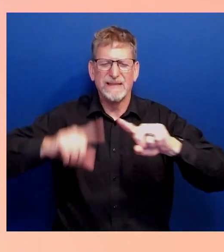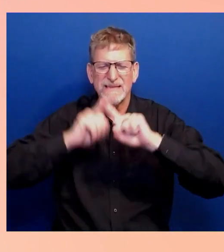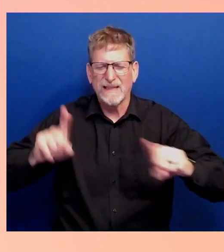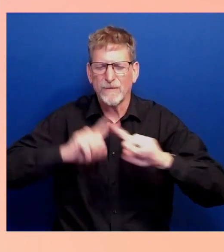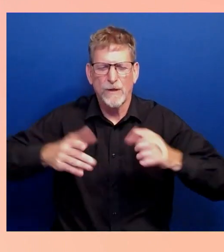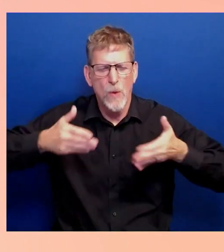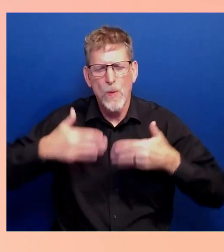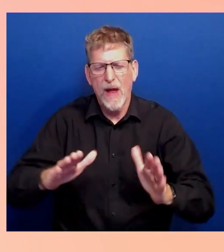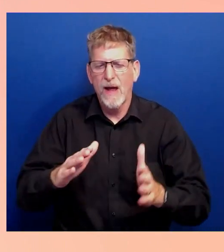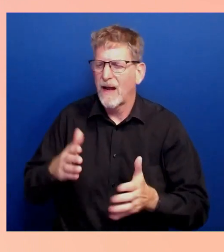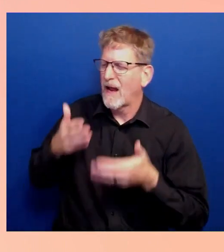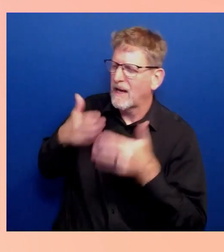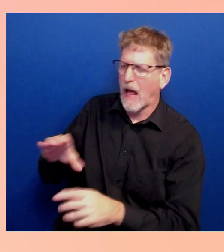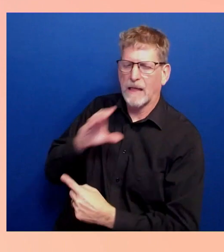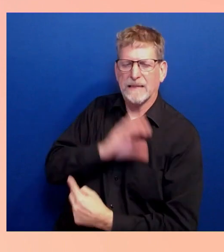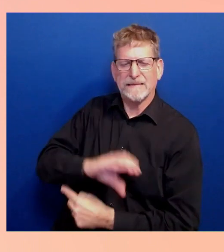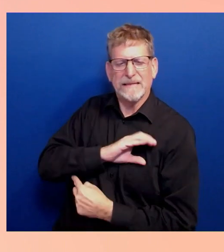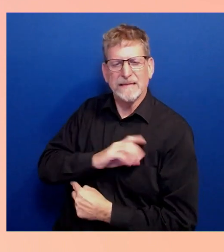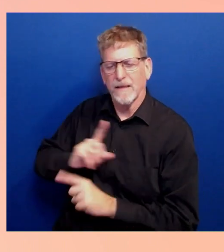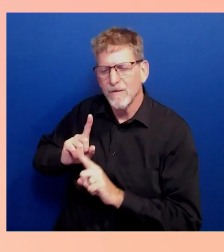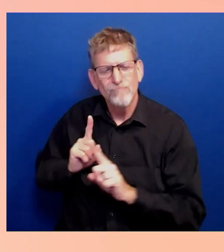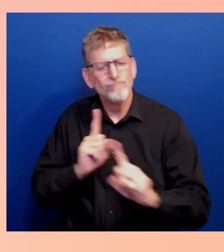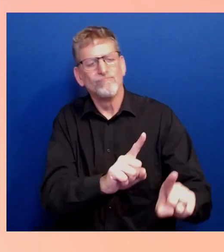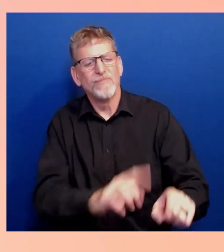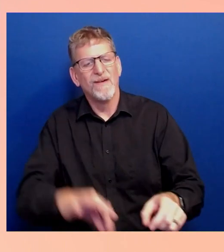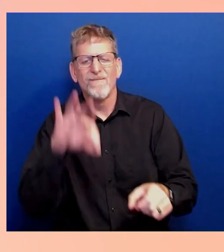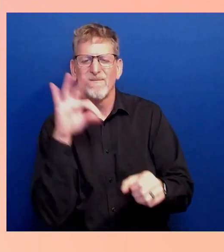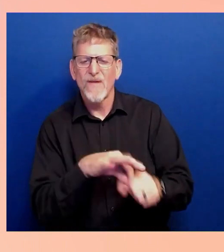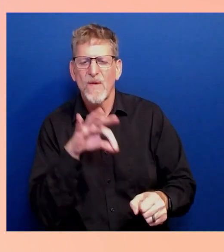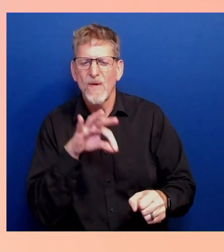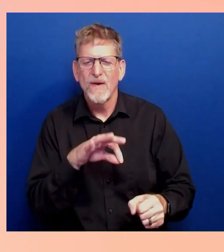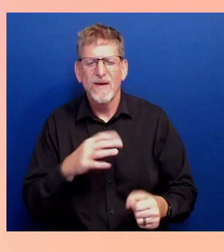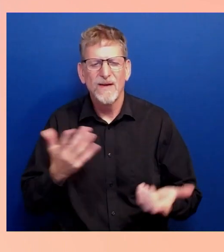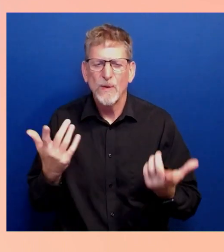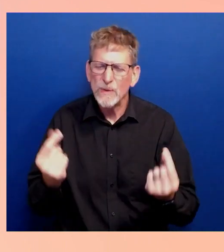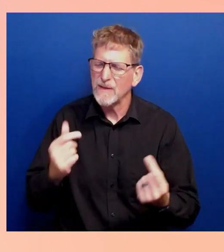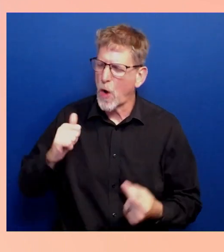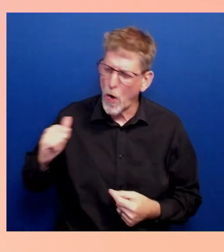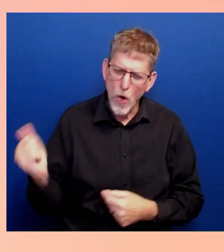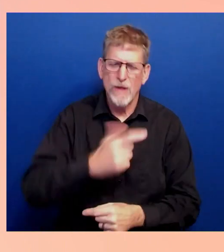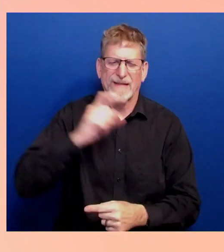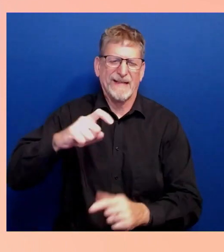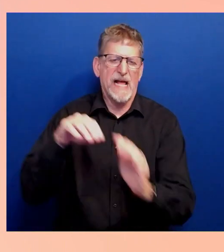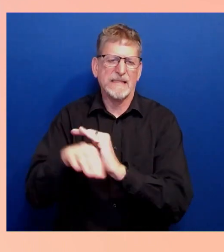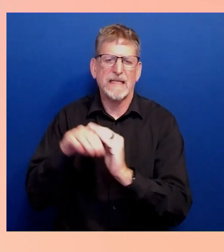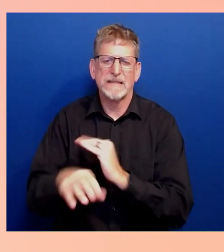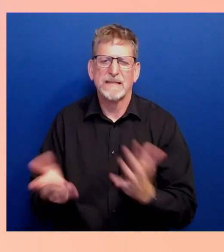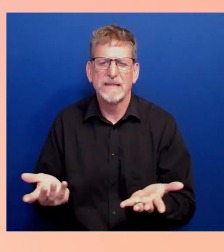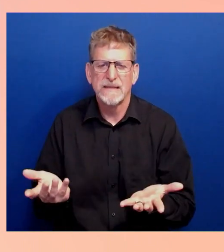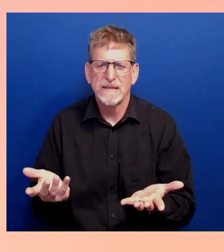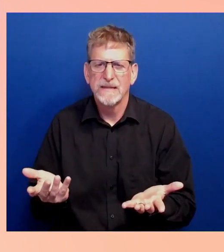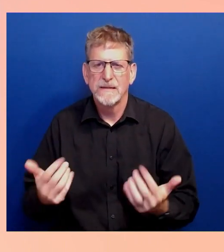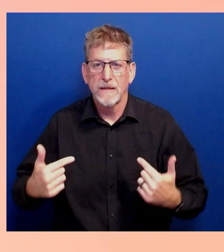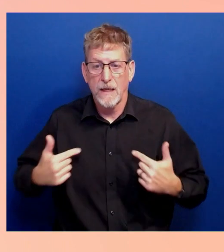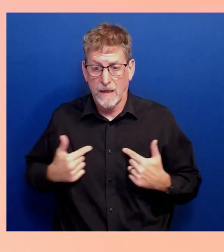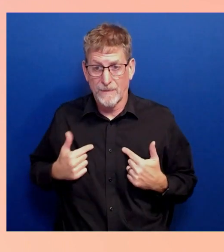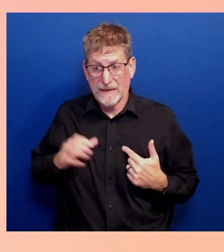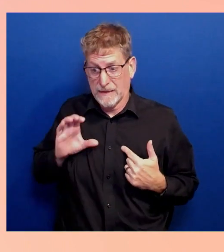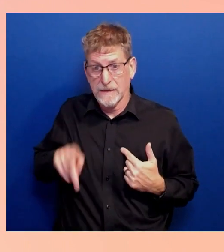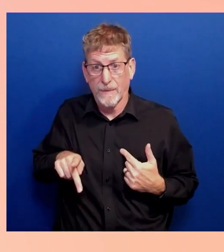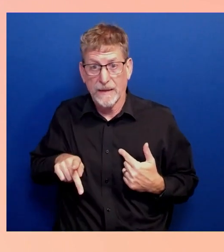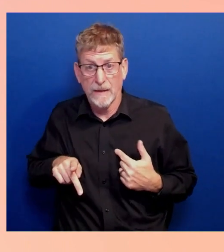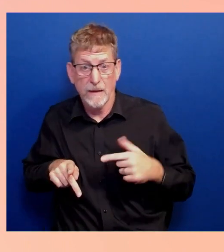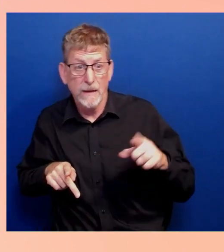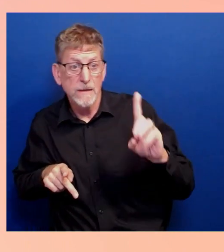all of those ways need to be accessible. I have cerebral palsy, Dom has cerebral palsy, and guess what?